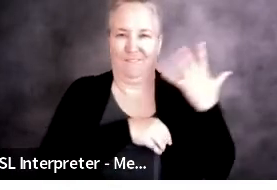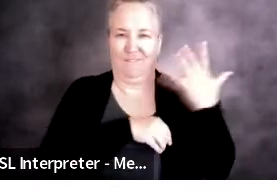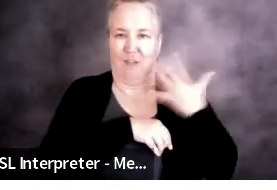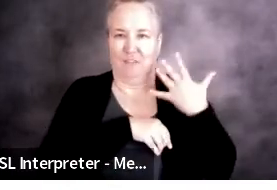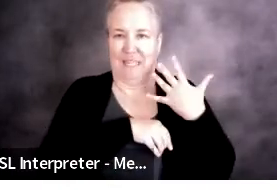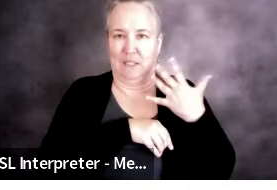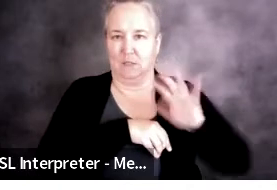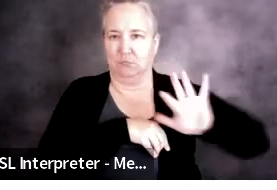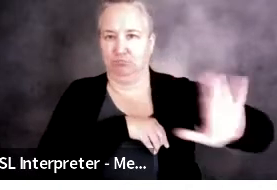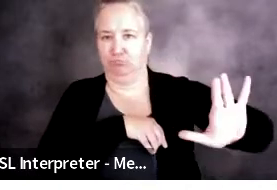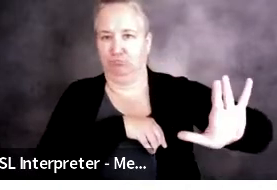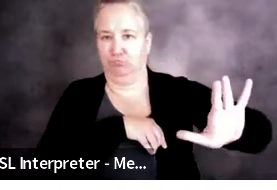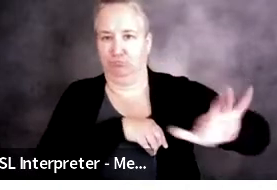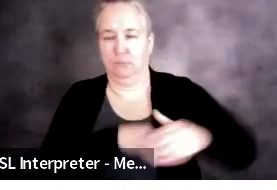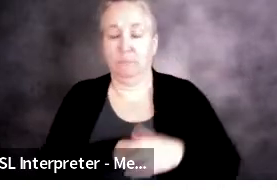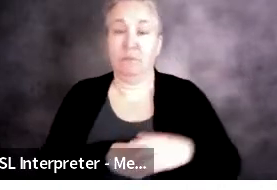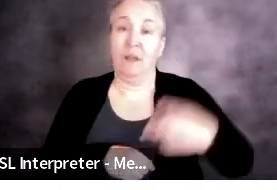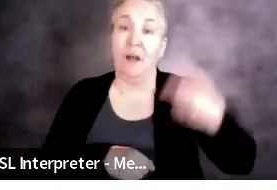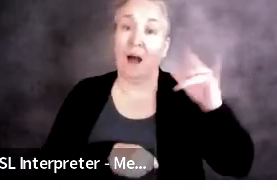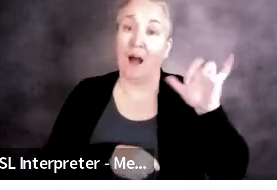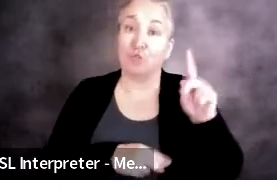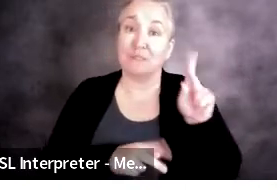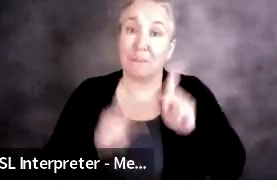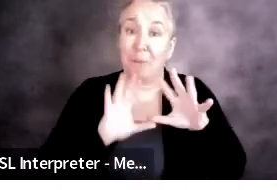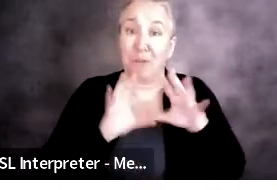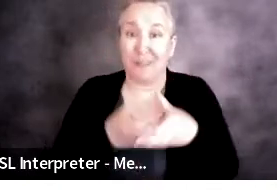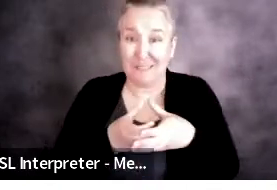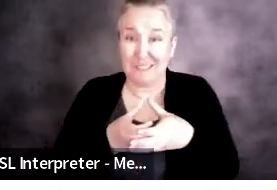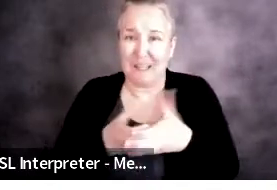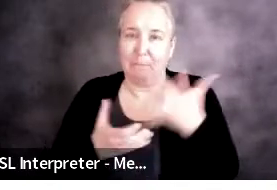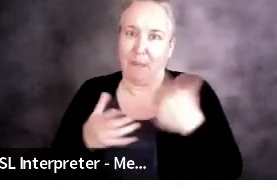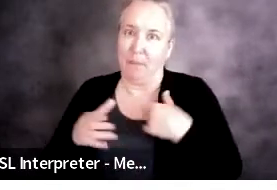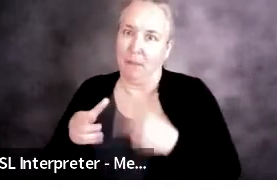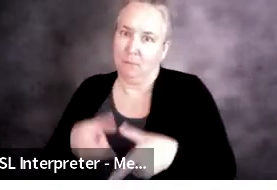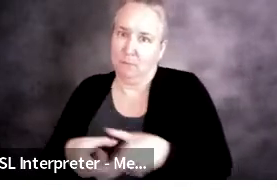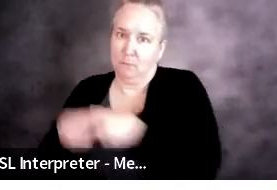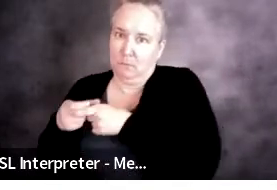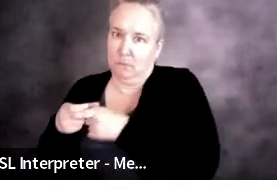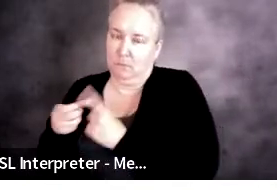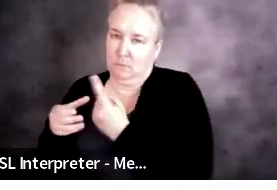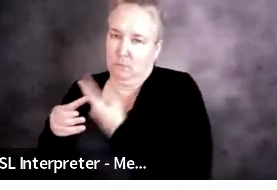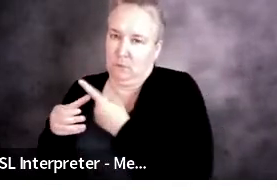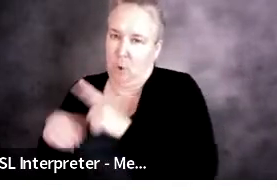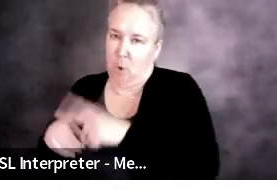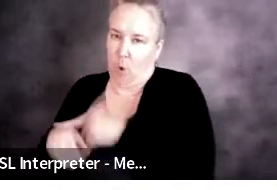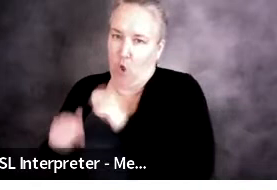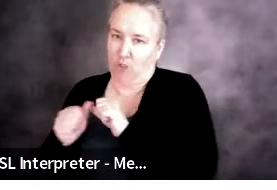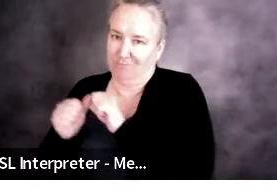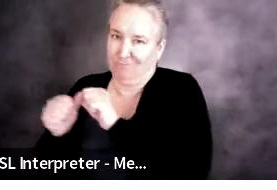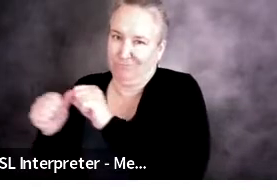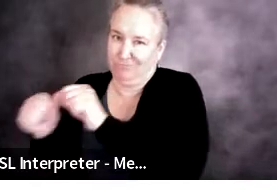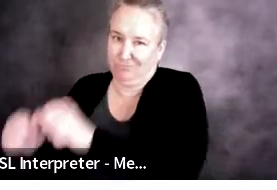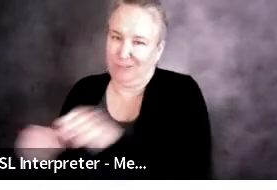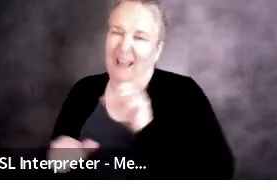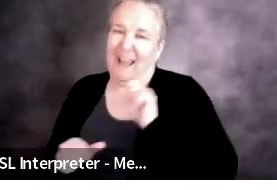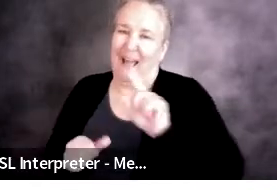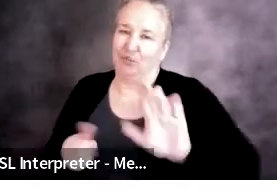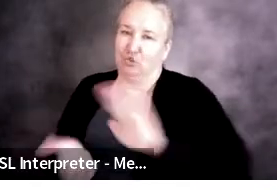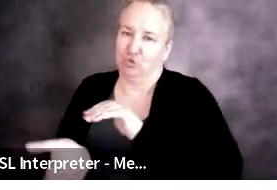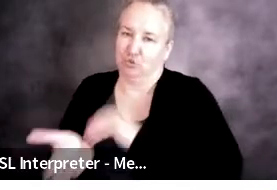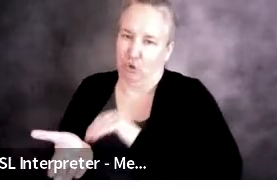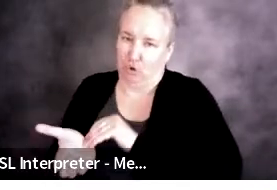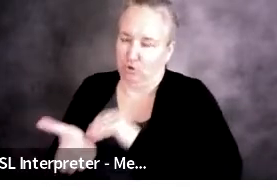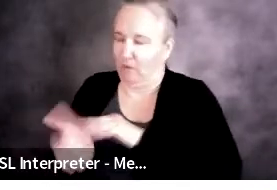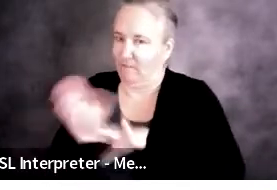High risk population may have to isolate longer. Consult with your doctor or have them consult with their doctor to find